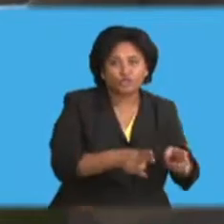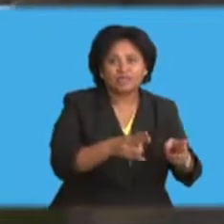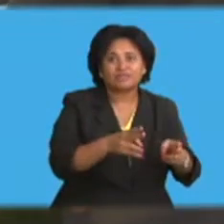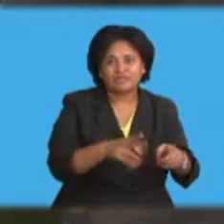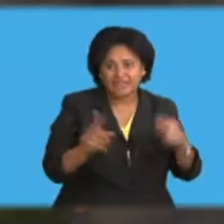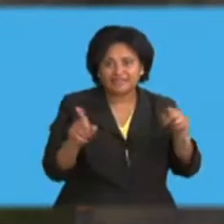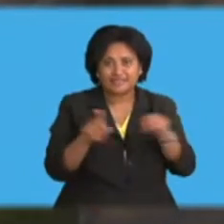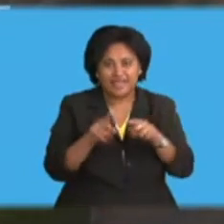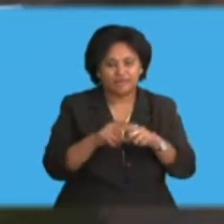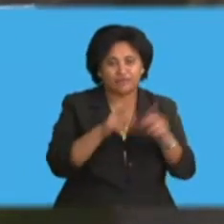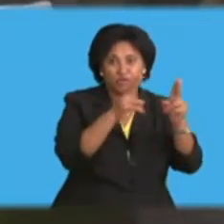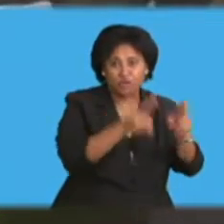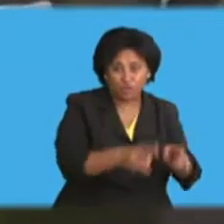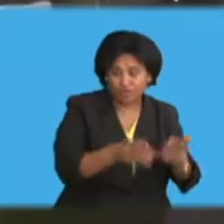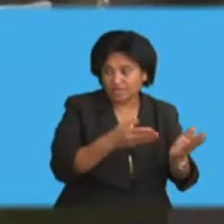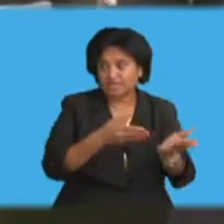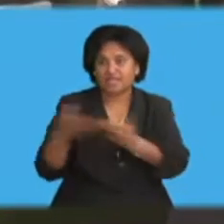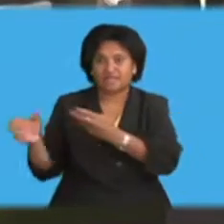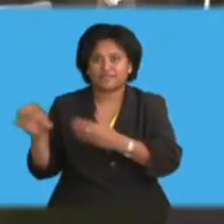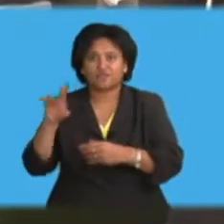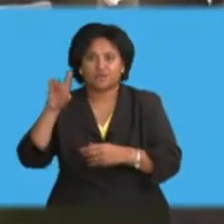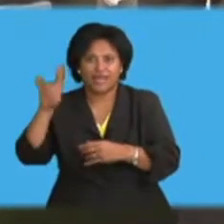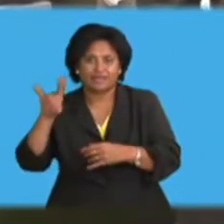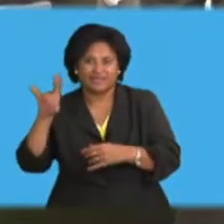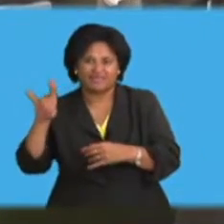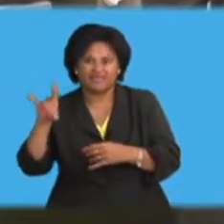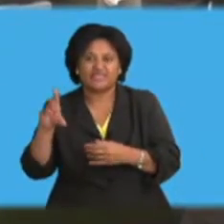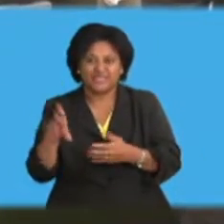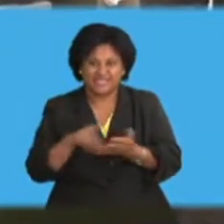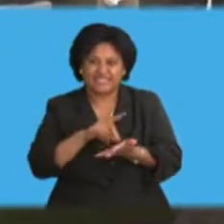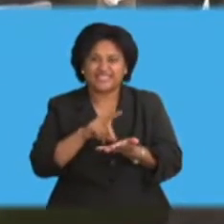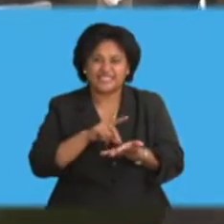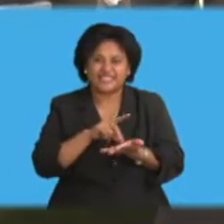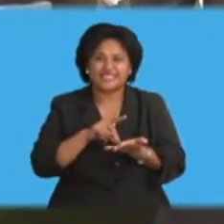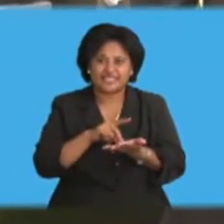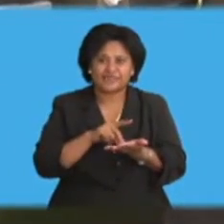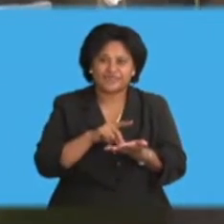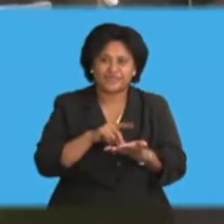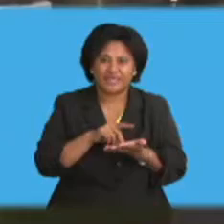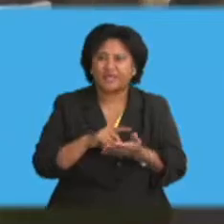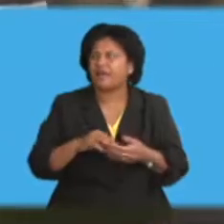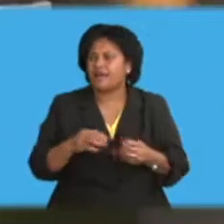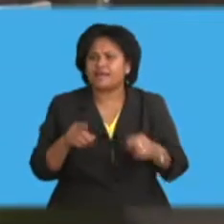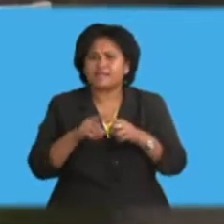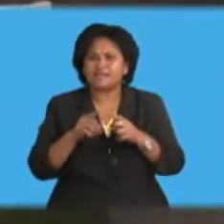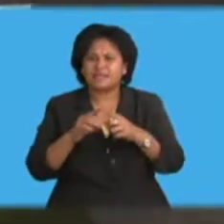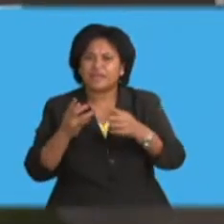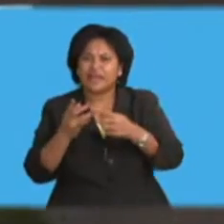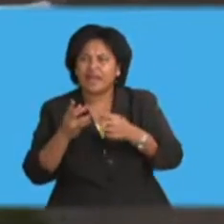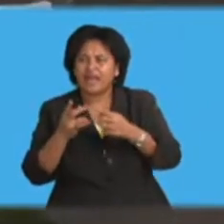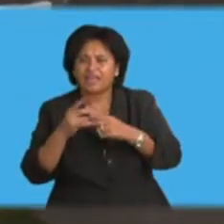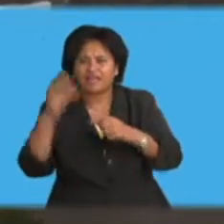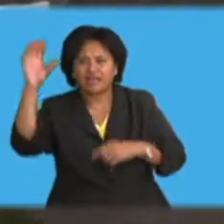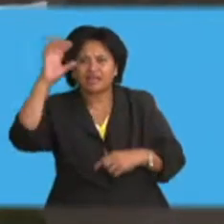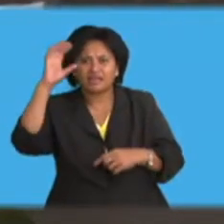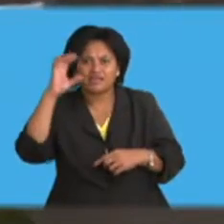well. Not only that, Madam Speaker, in some other countries as well, there are other